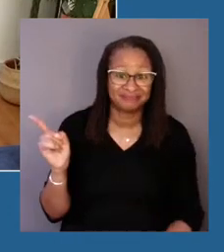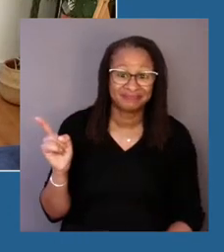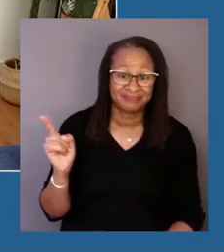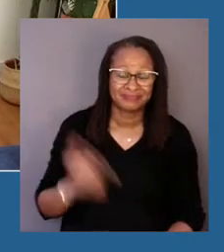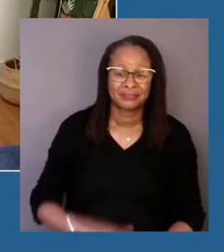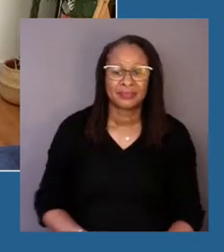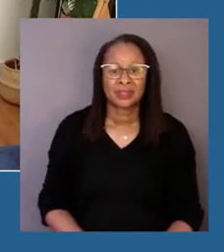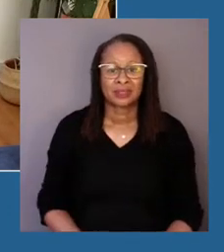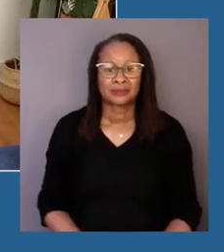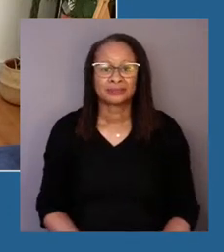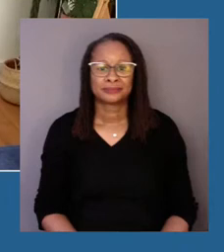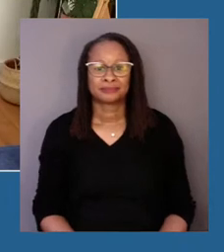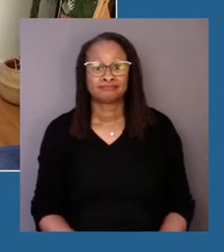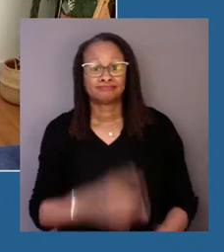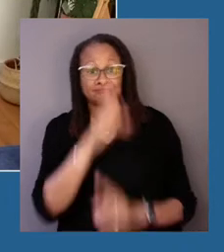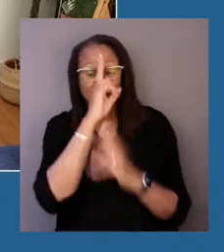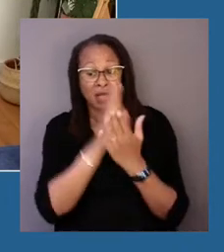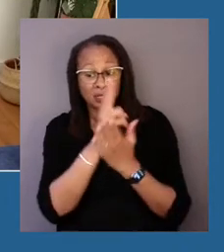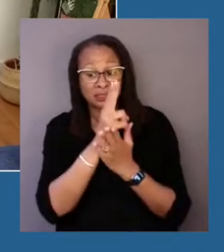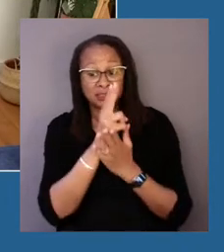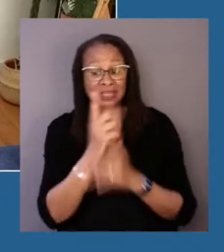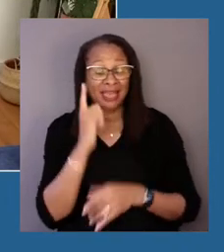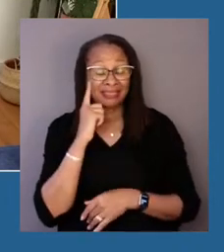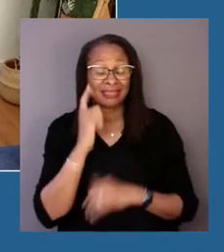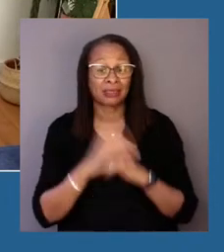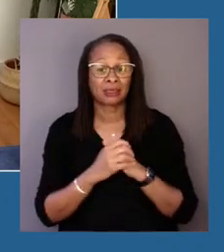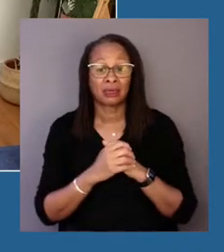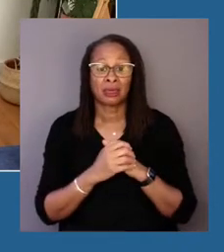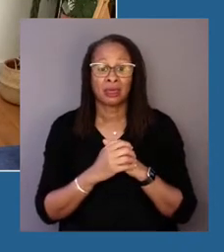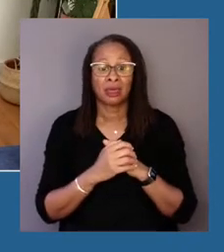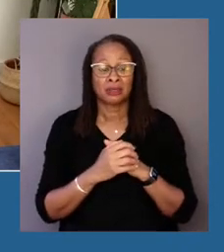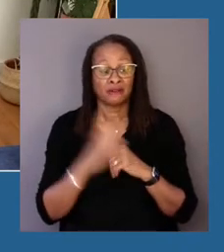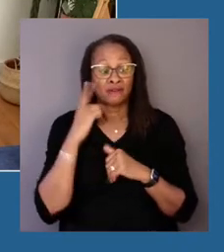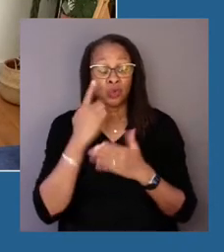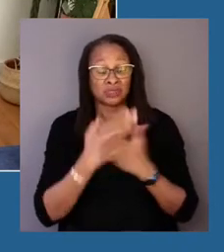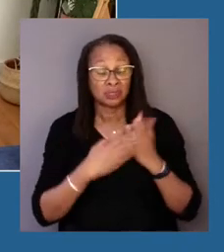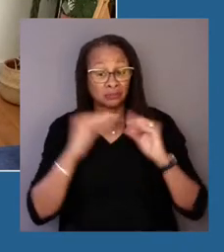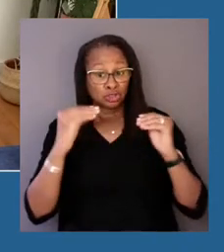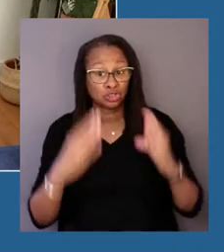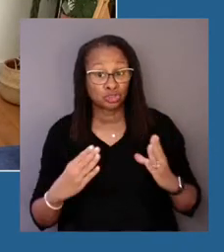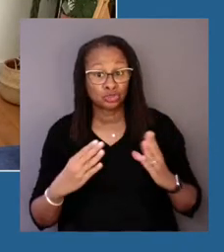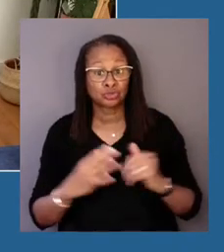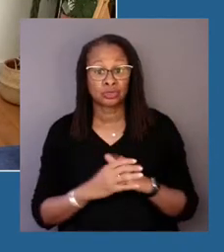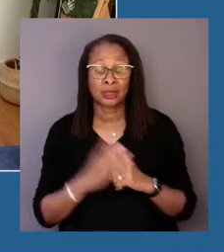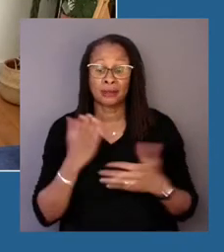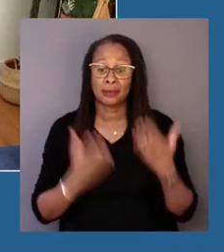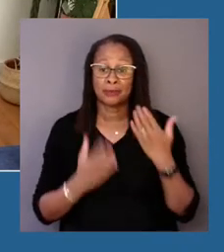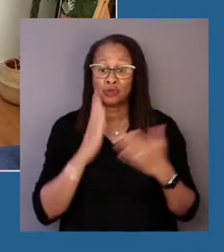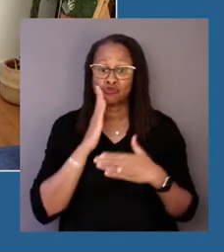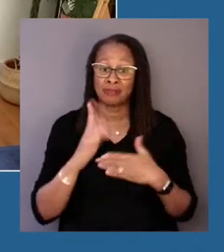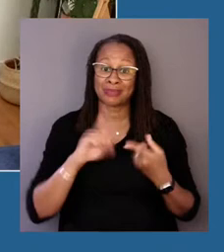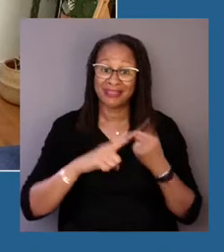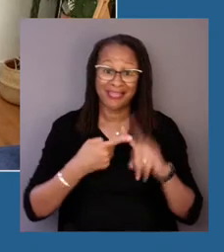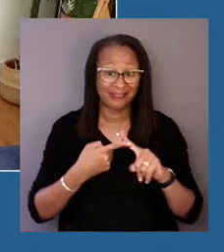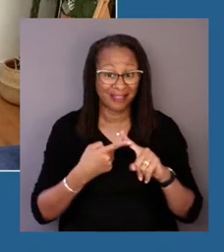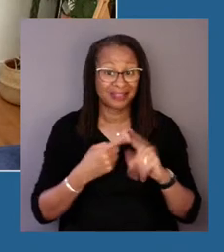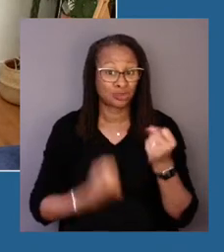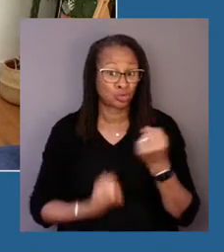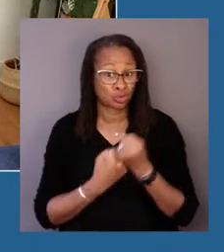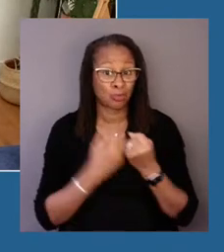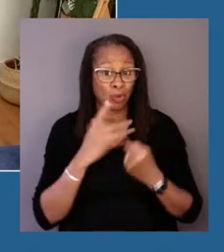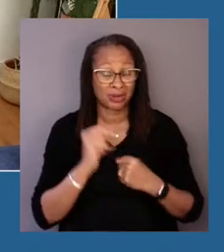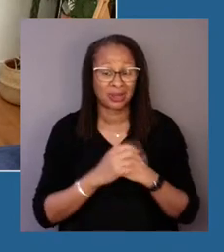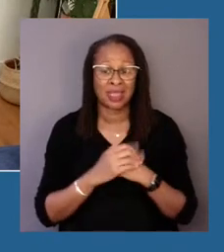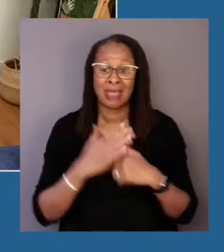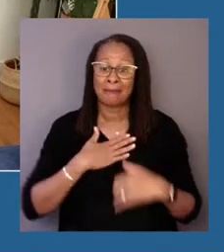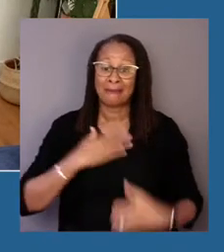And honestly, I think probably there are at least some teachers that might be real allies in that. Like they don't, in my experience